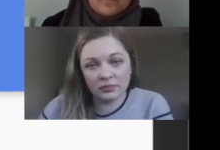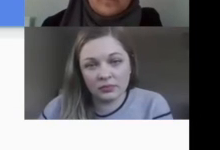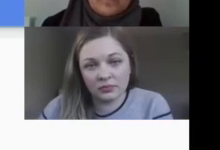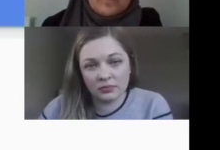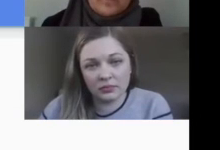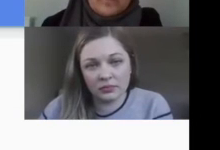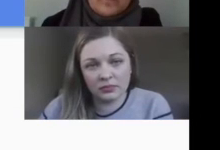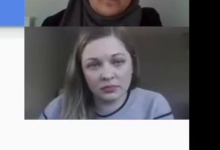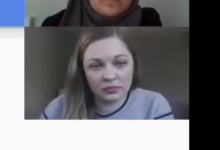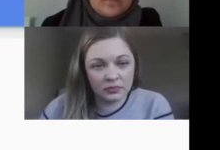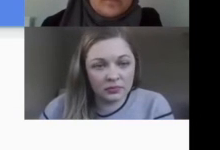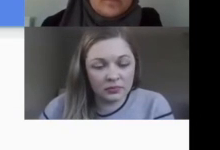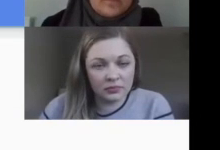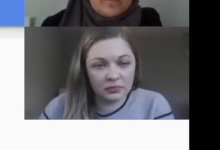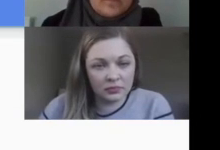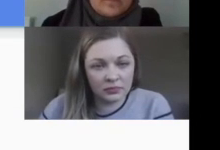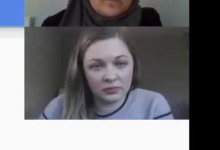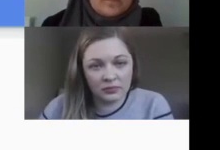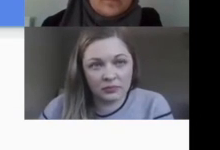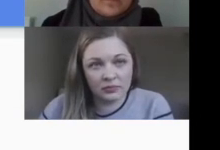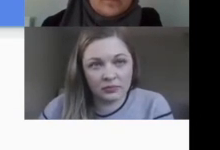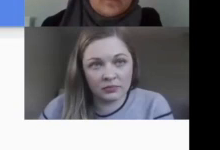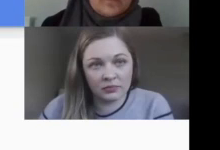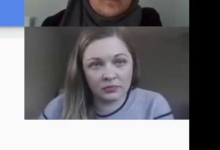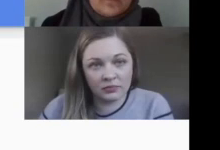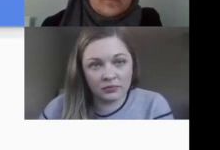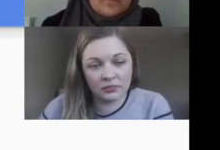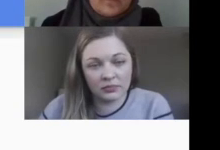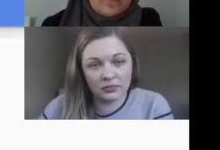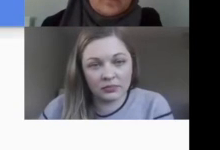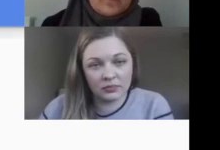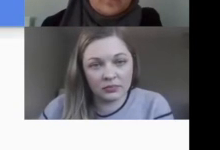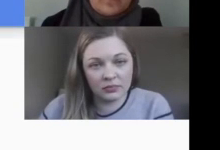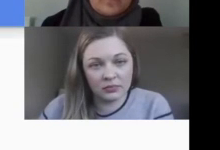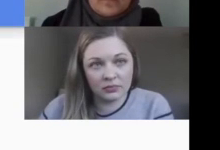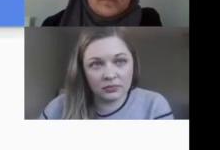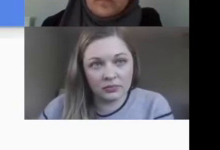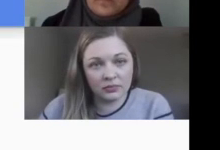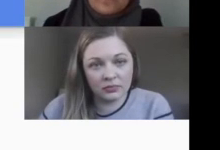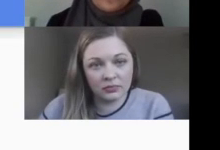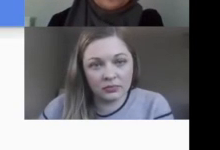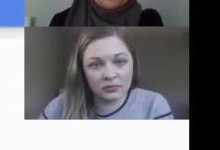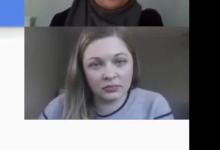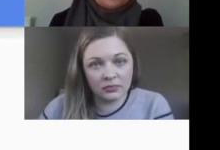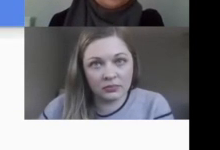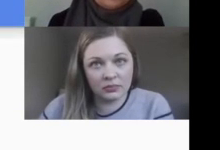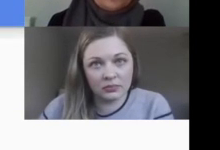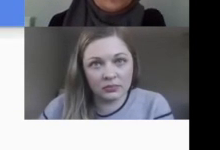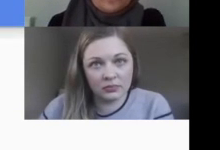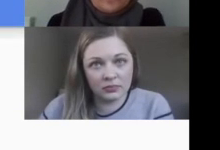again is just some follow-up information. If anyone is looking for continued